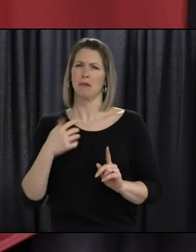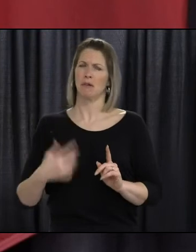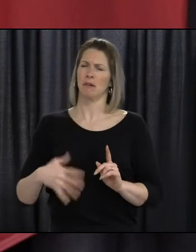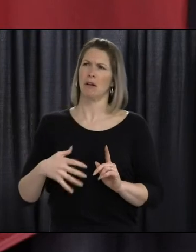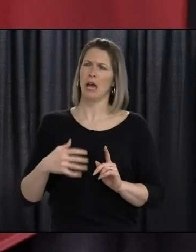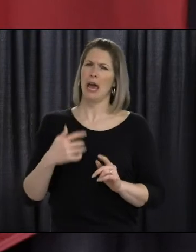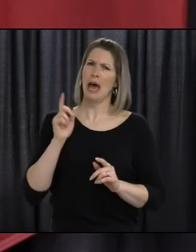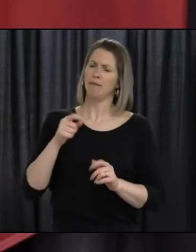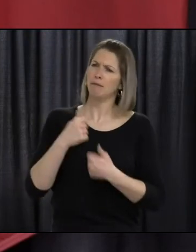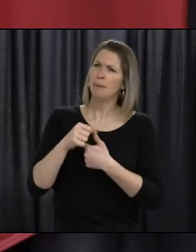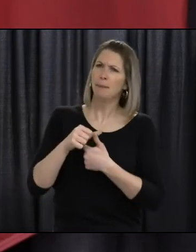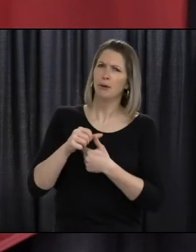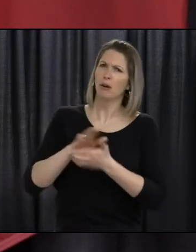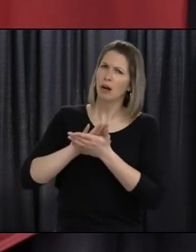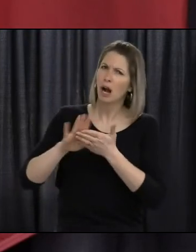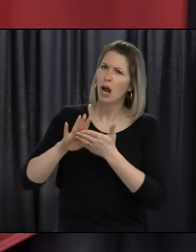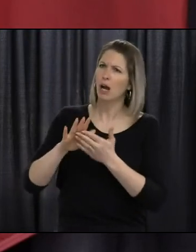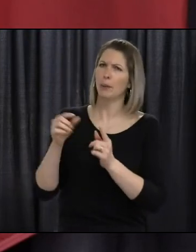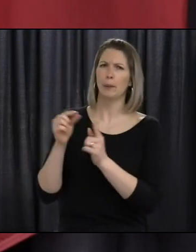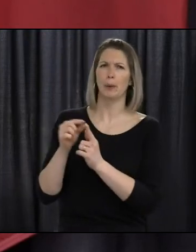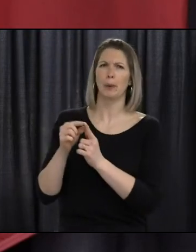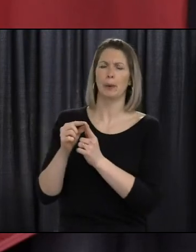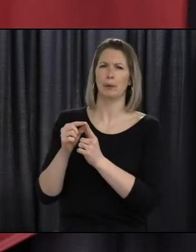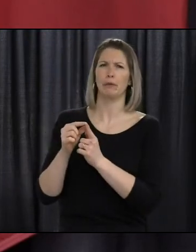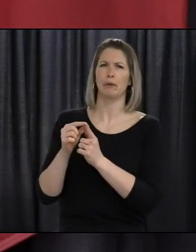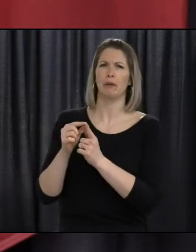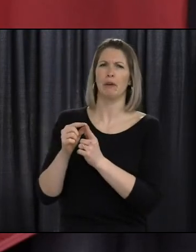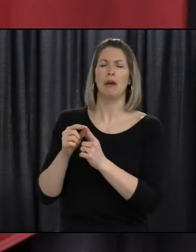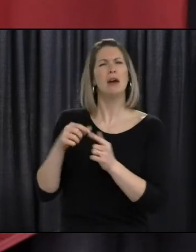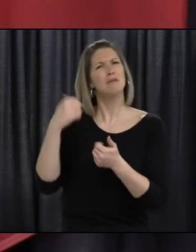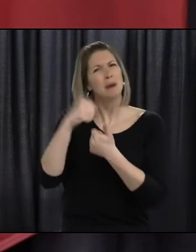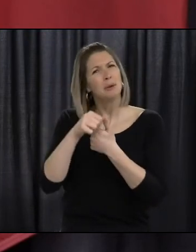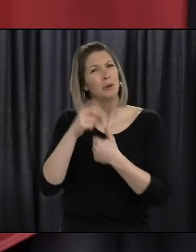As the saying goes, you can't judge a book by its cover.